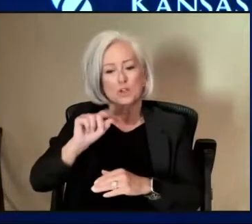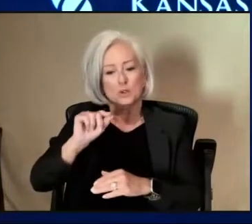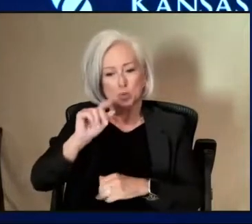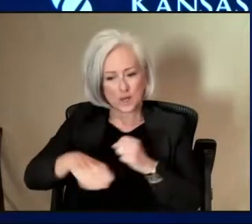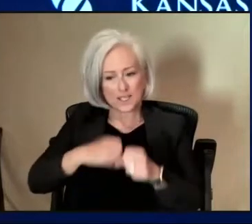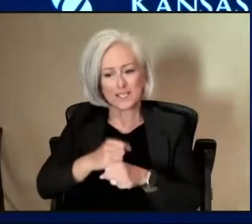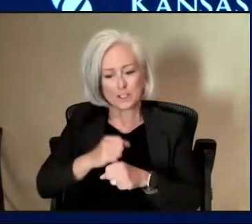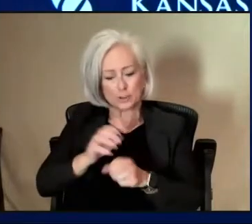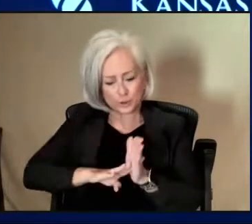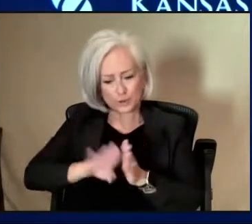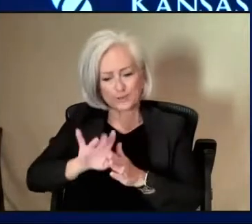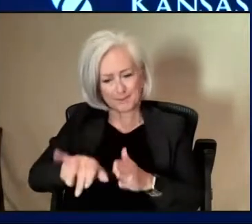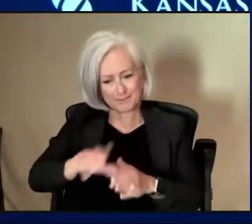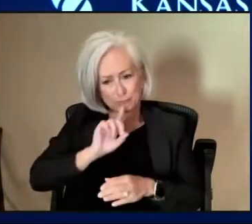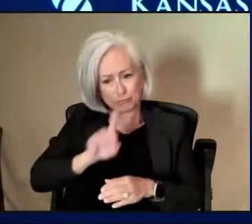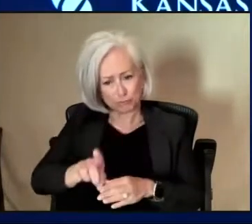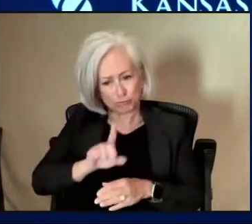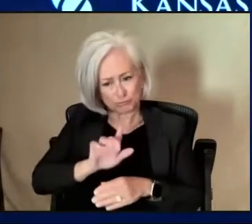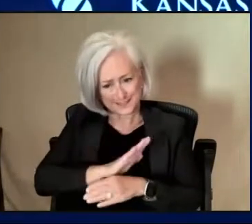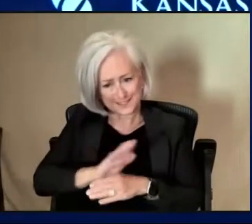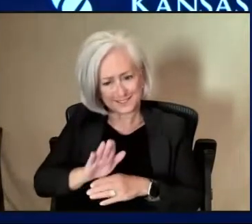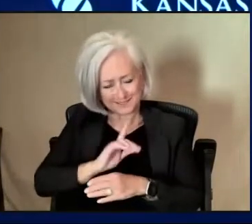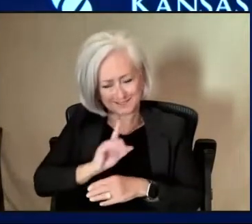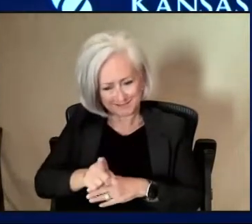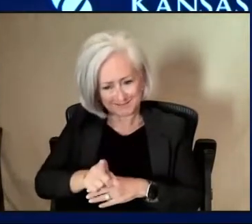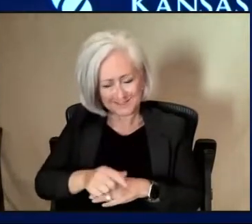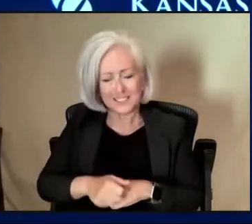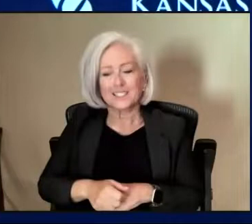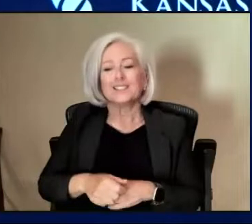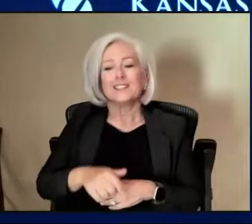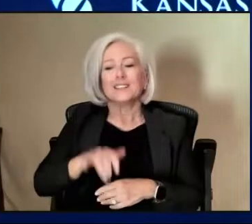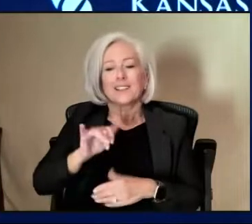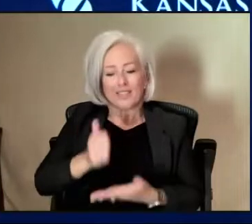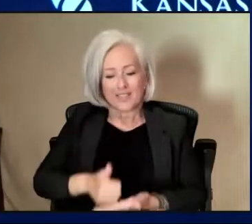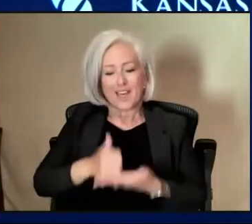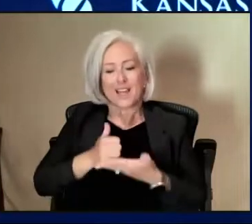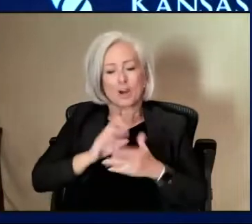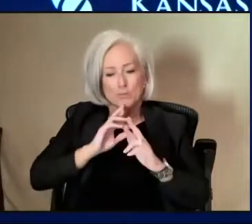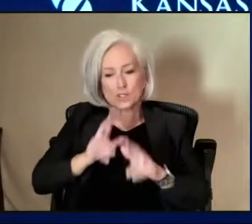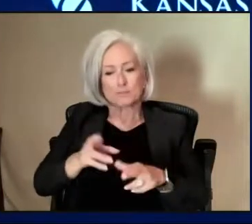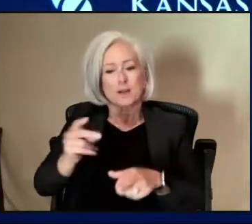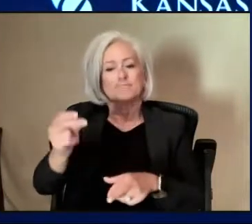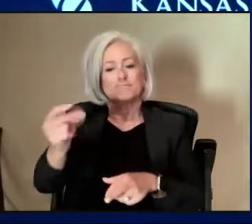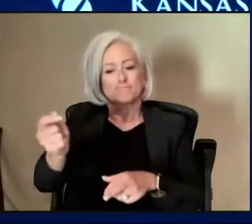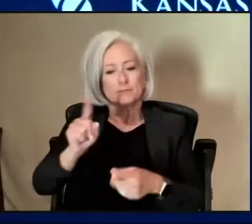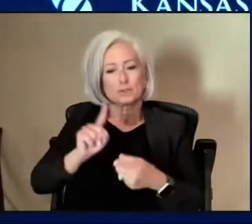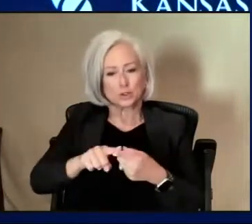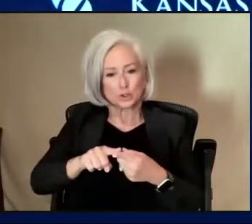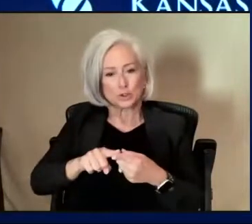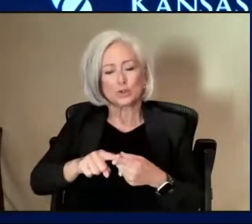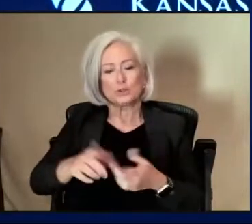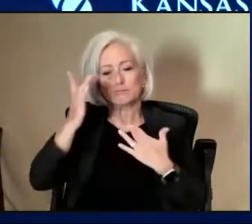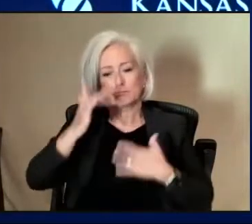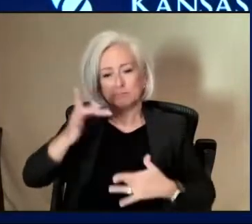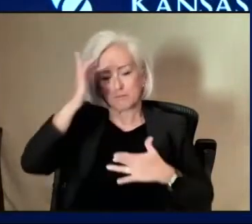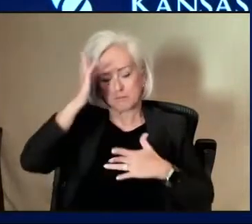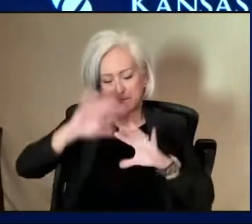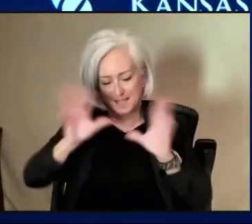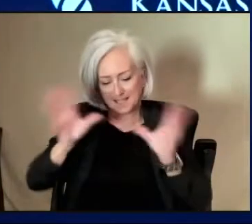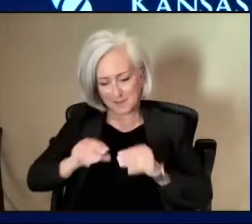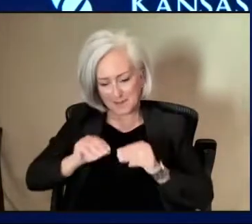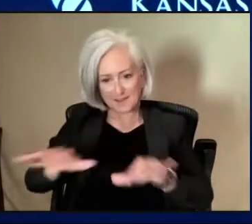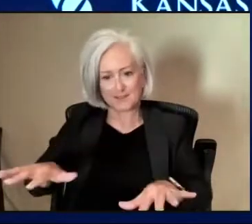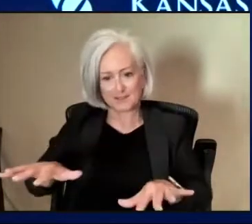to be able to respond to this pandemic in a very quick fashion, but doing it the right way with good clinical trials to move